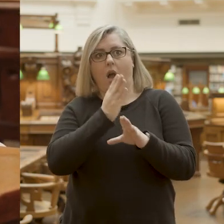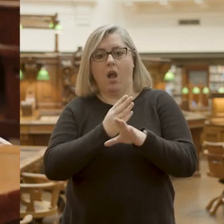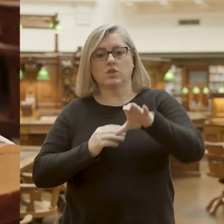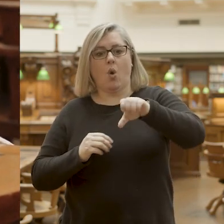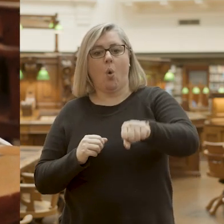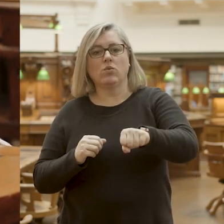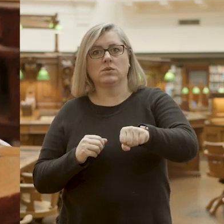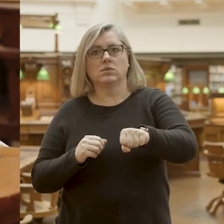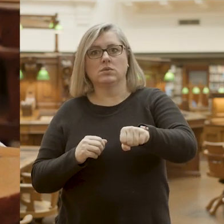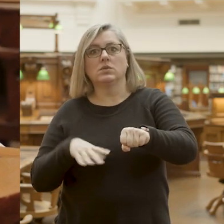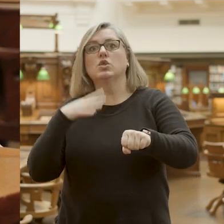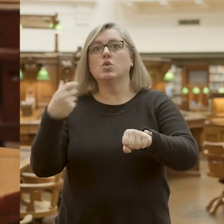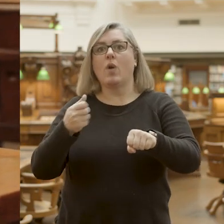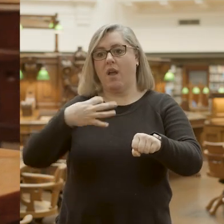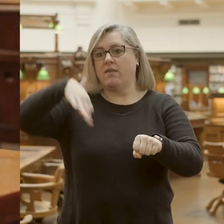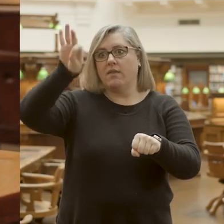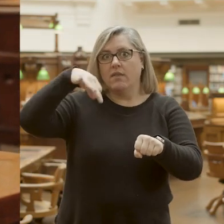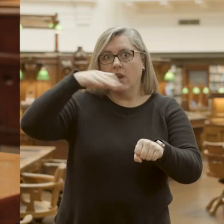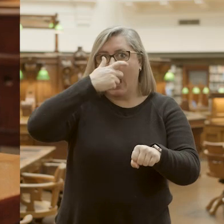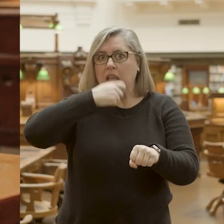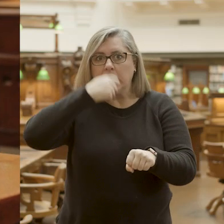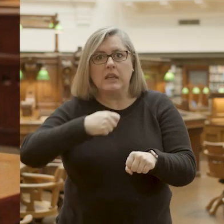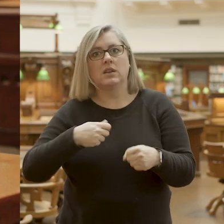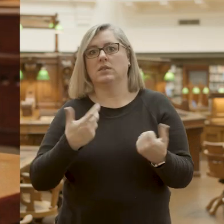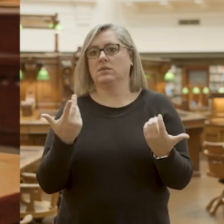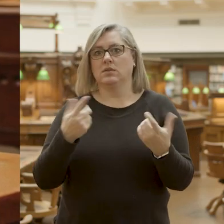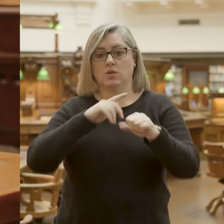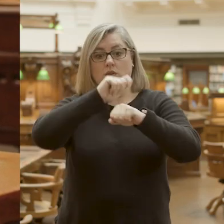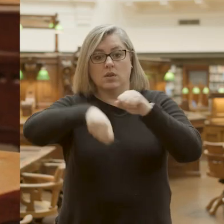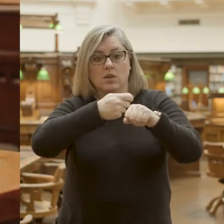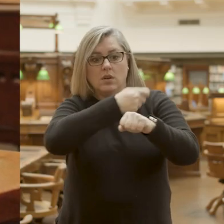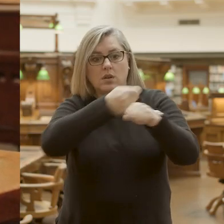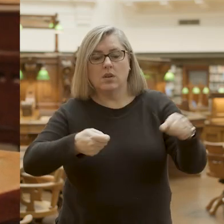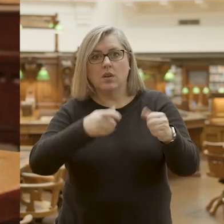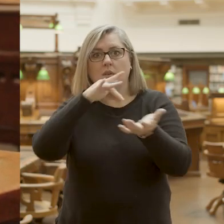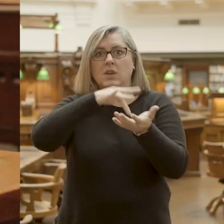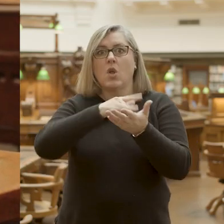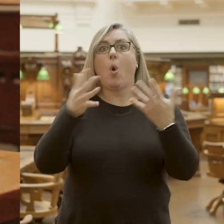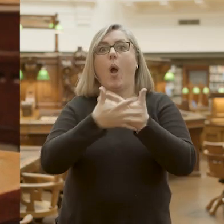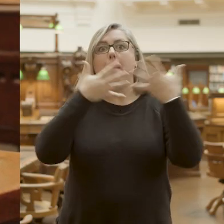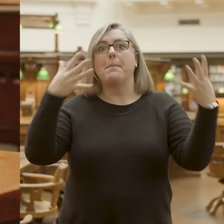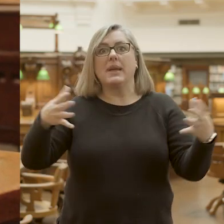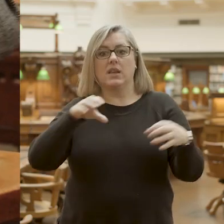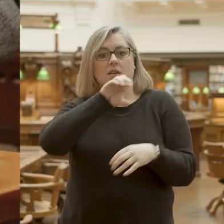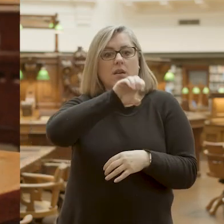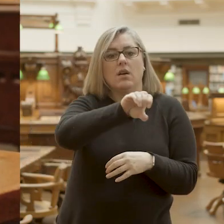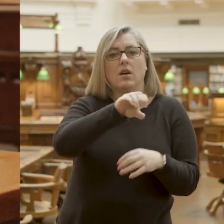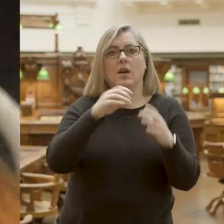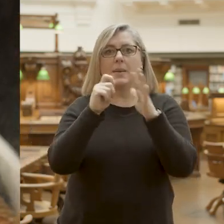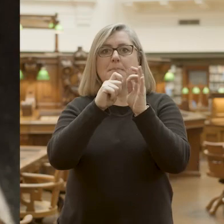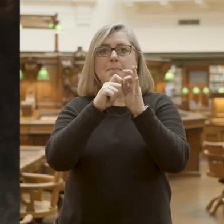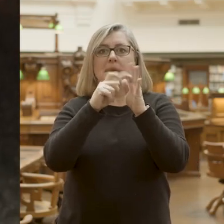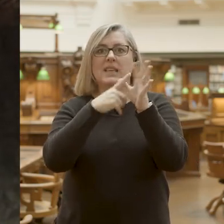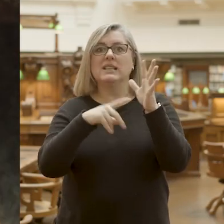get a handkerchief or a serviette, anything at all that you can tie around the middle, even a big bead, like a big sort of chunky bead, and